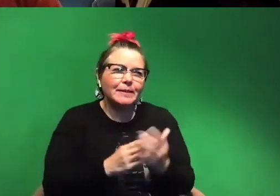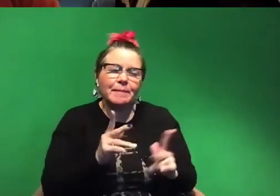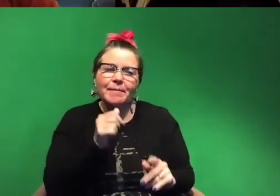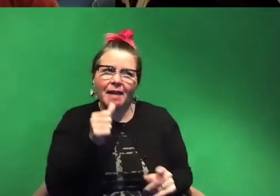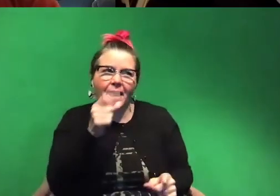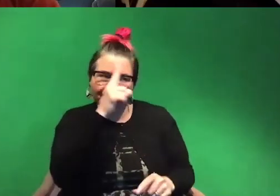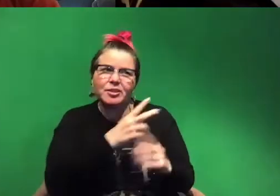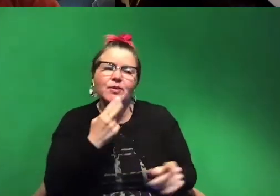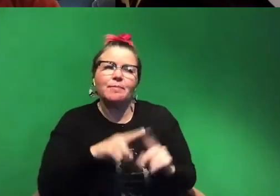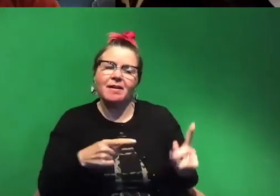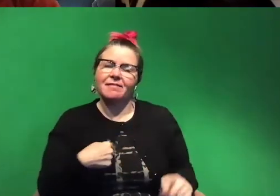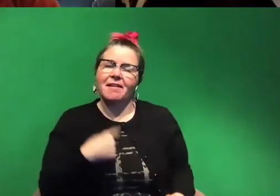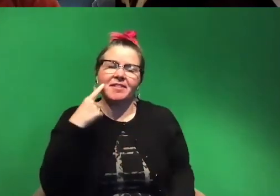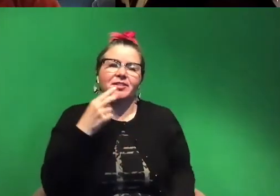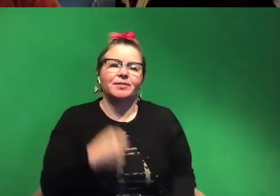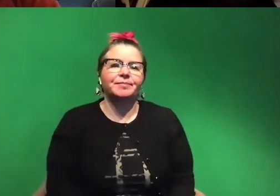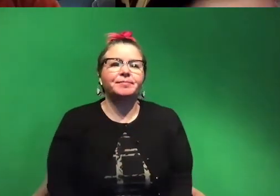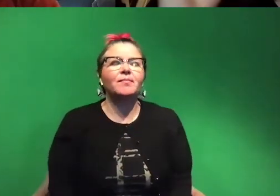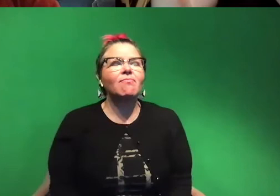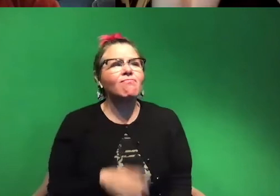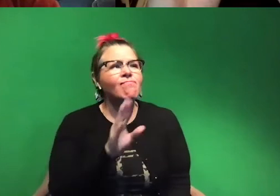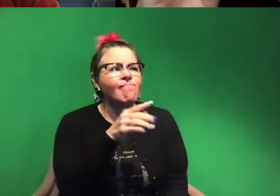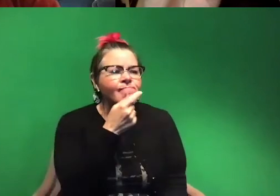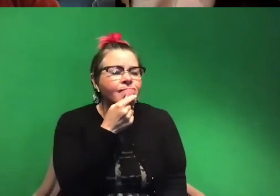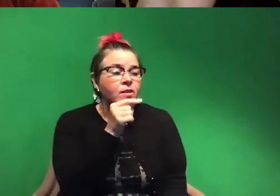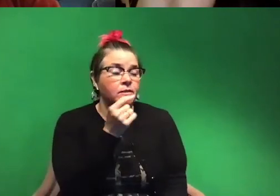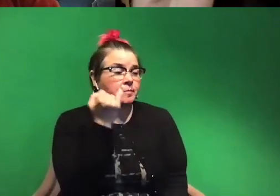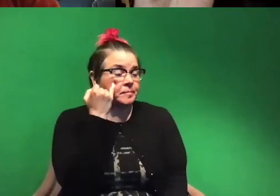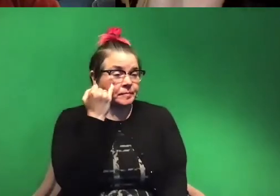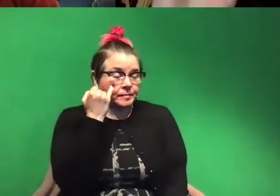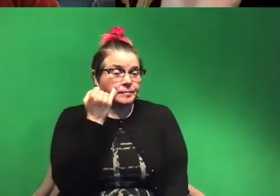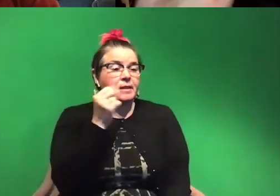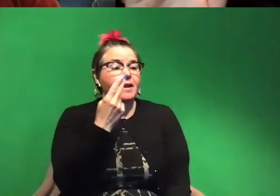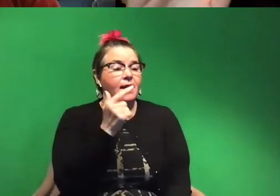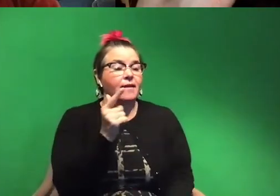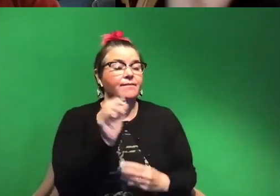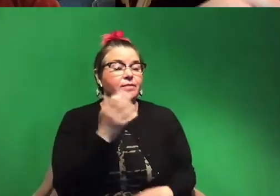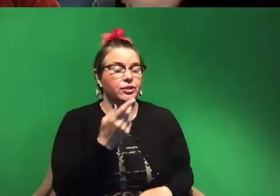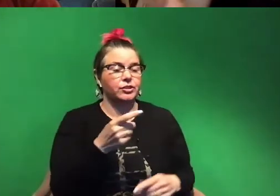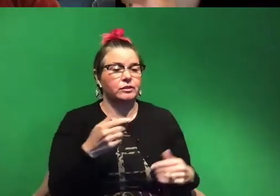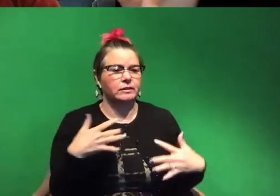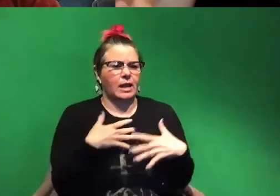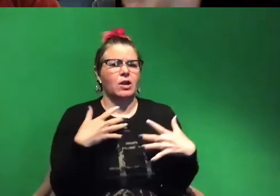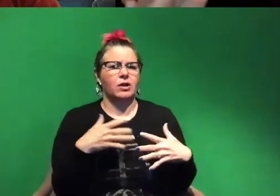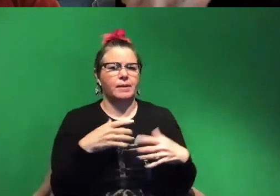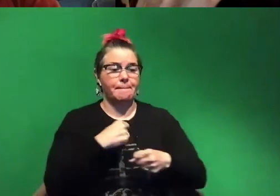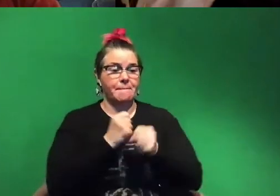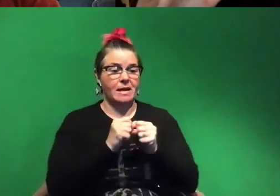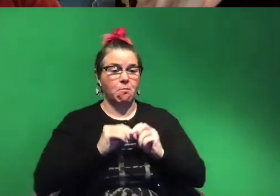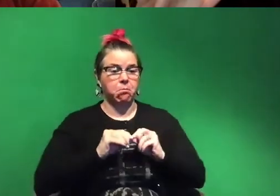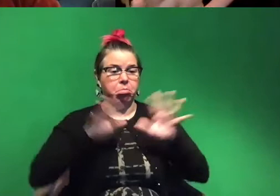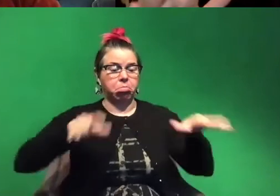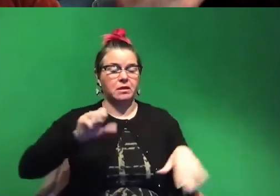funny. Yeah. Cool. So let's say a hagfish gets startled. It produces slime.